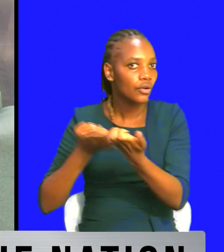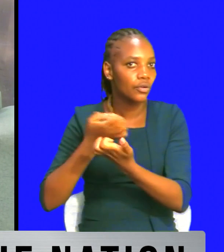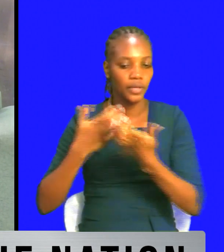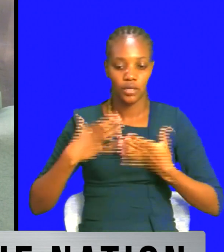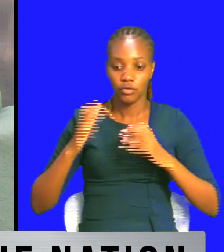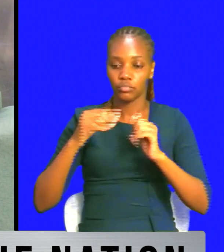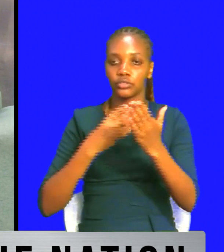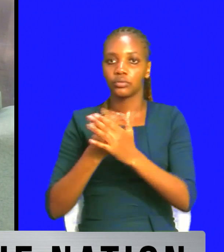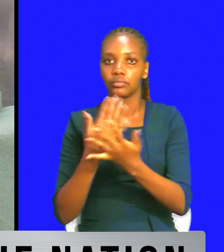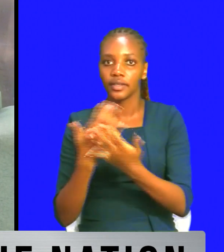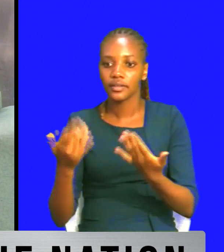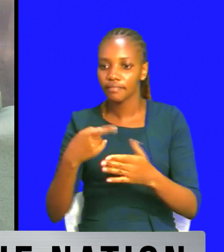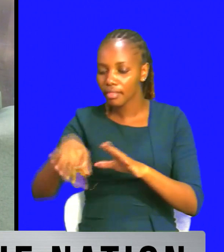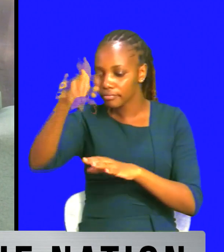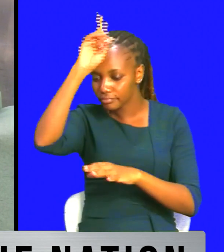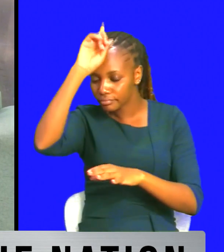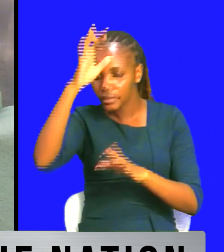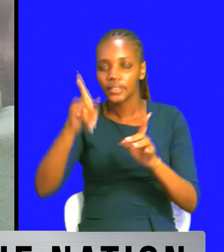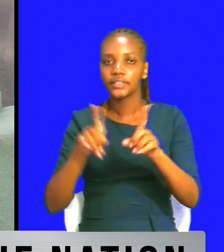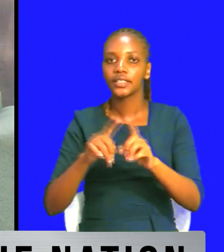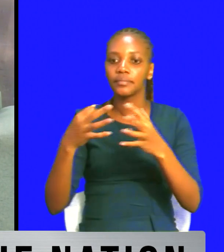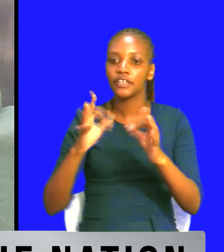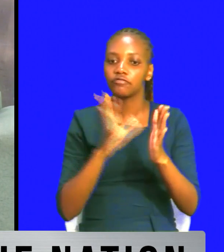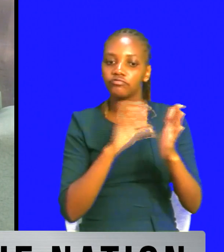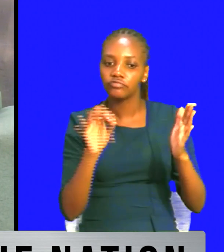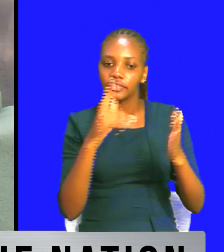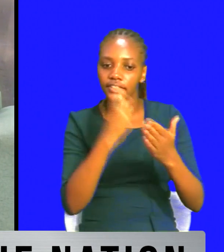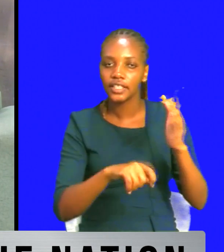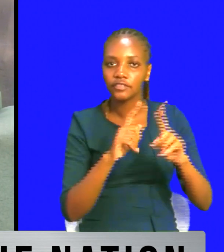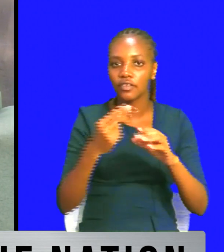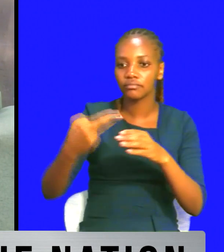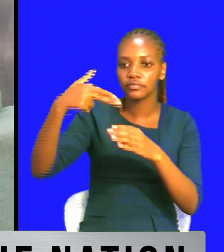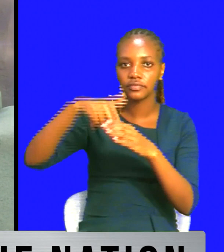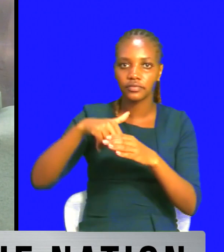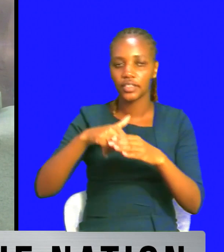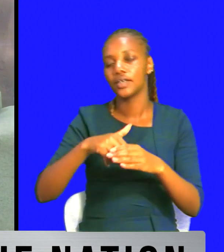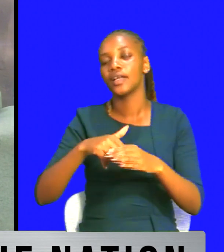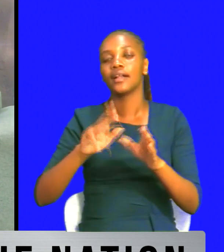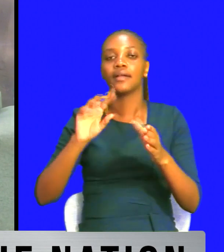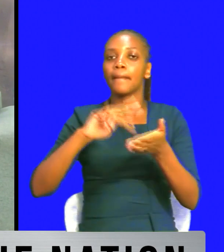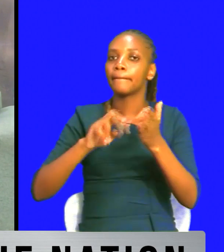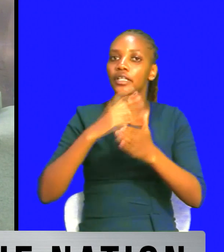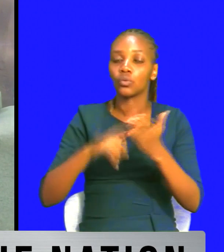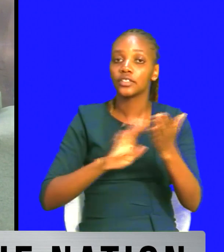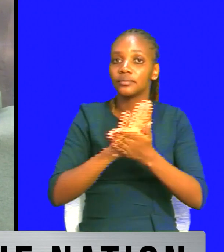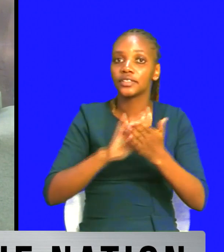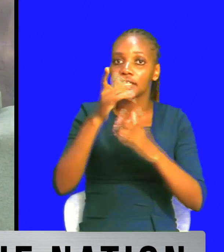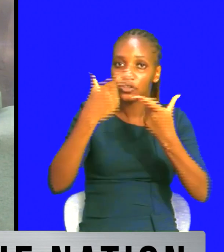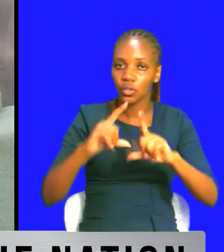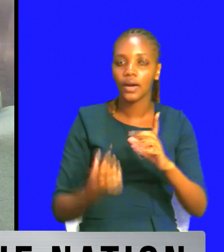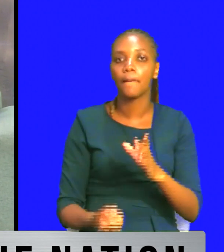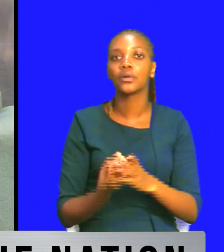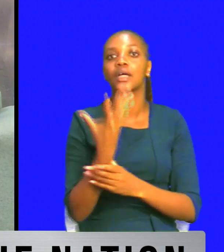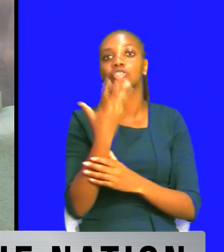in the grassroots level. And if you remove taxes from petrol and kerosene and diesel, you're basically allowing production,